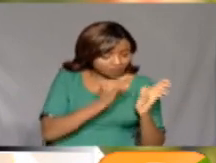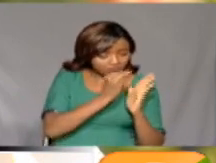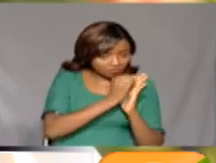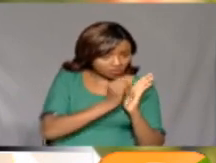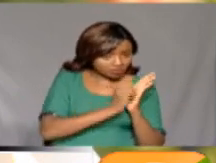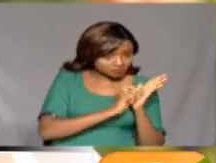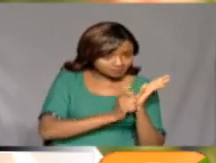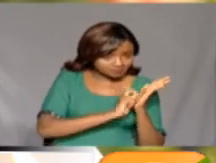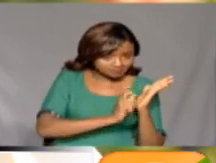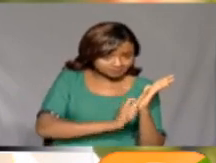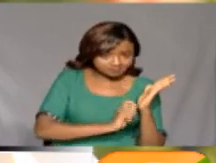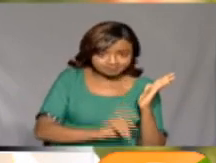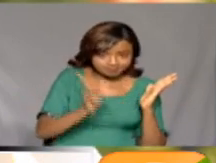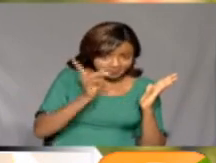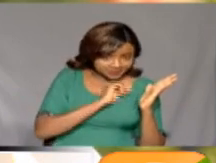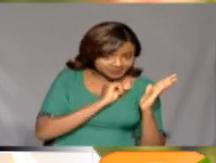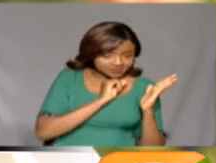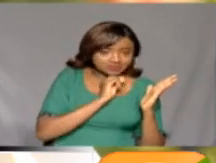And